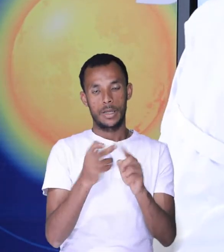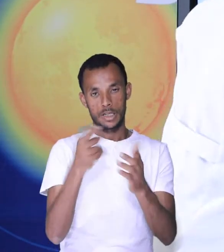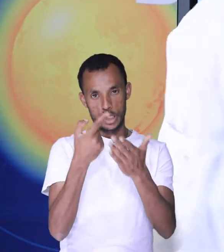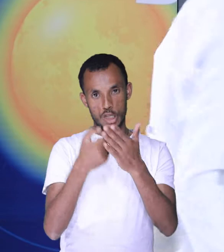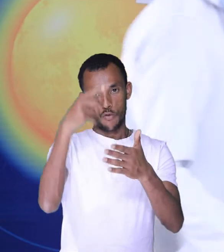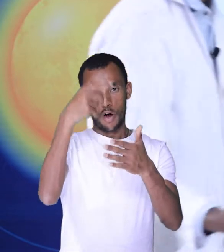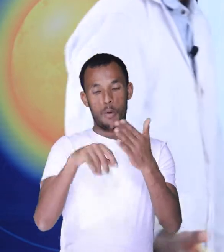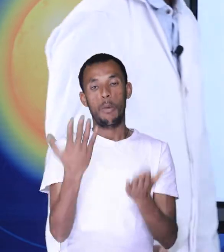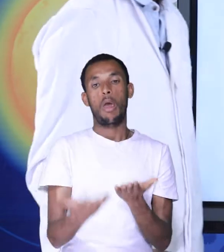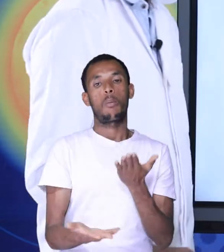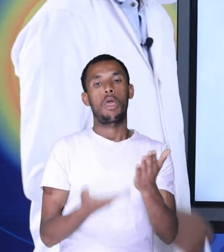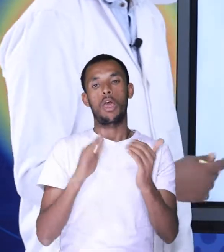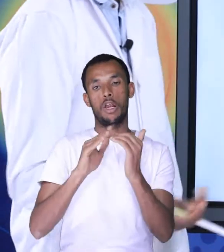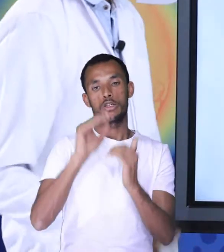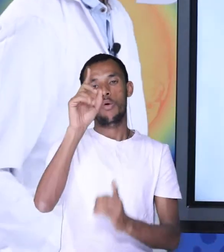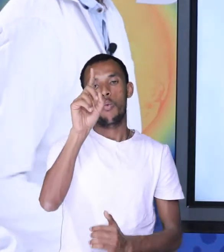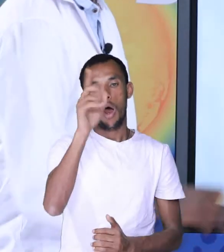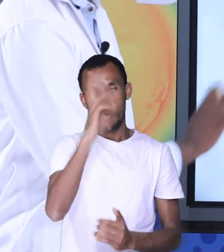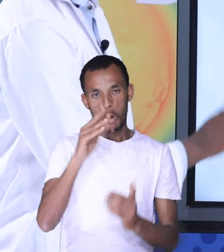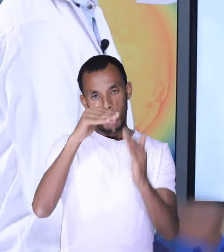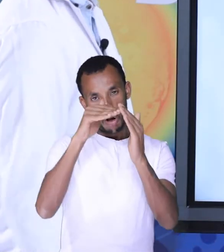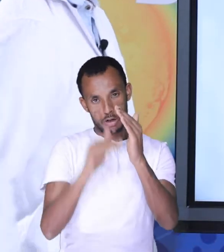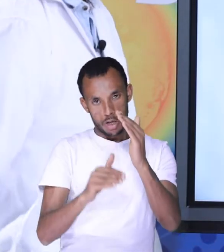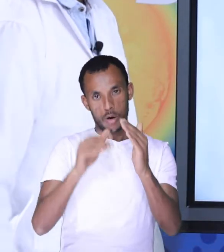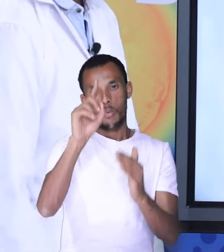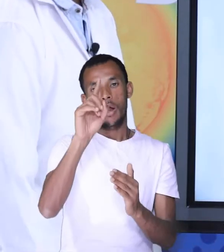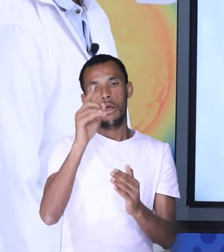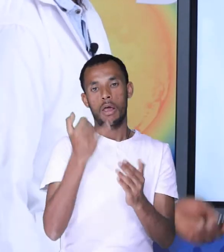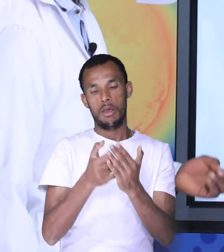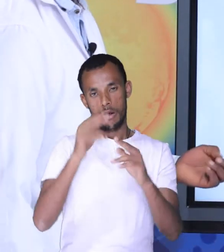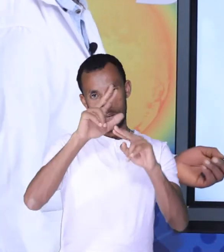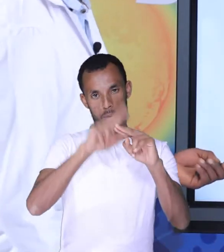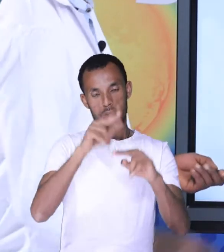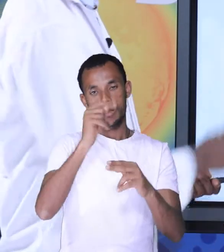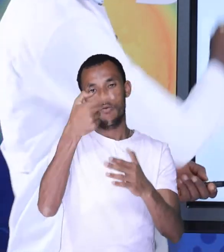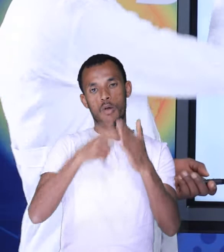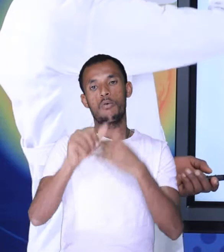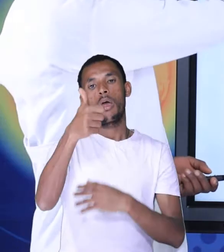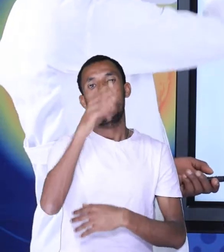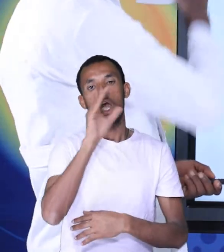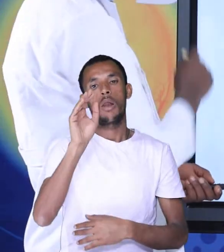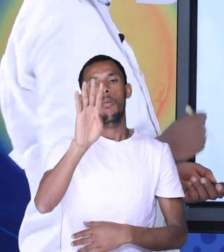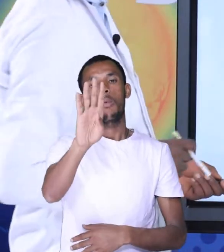this value may be greater than 1, less than 1. It depends on the value of A and B.